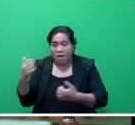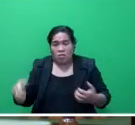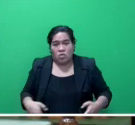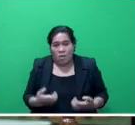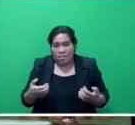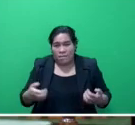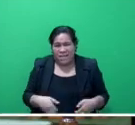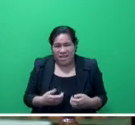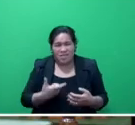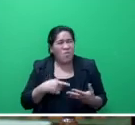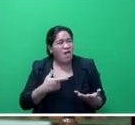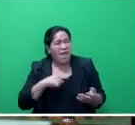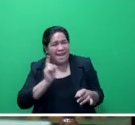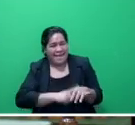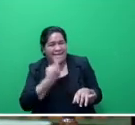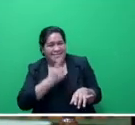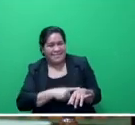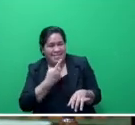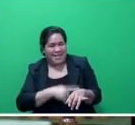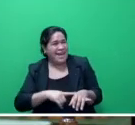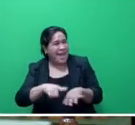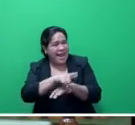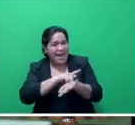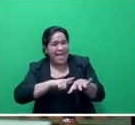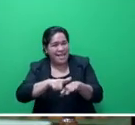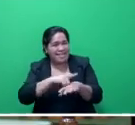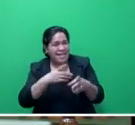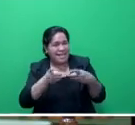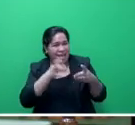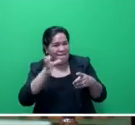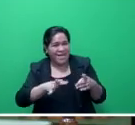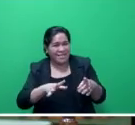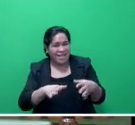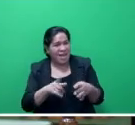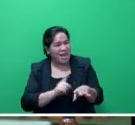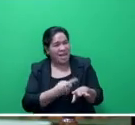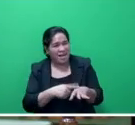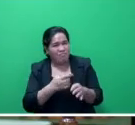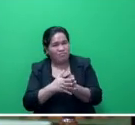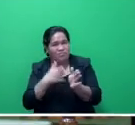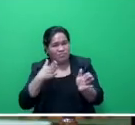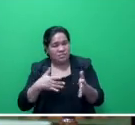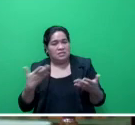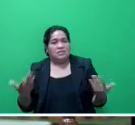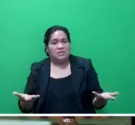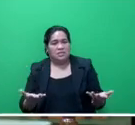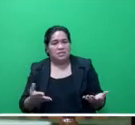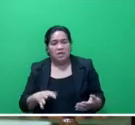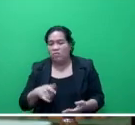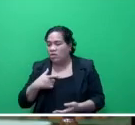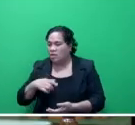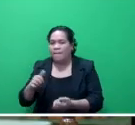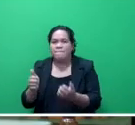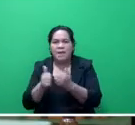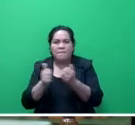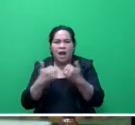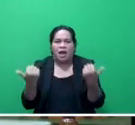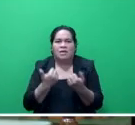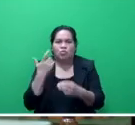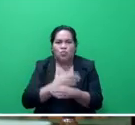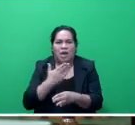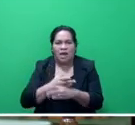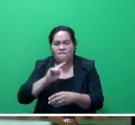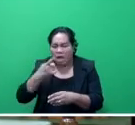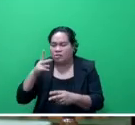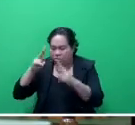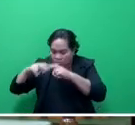public on these delays. The Lands Department TLTB is simply not acceptable, and a lot of it is very paper-driven. We are therefore amending